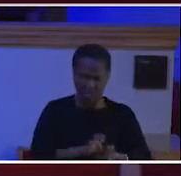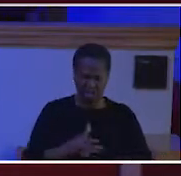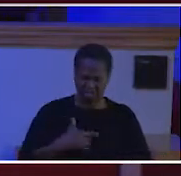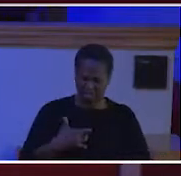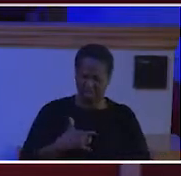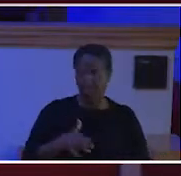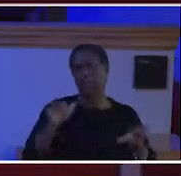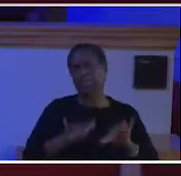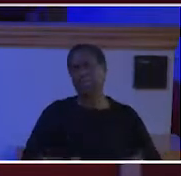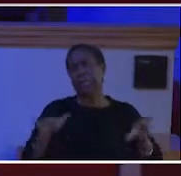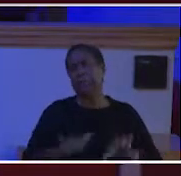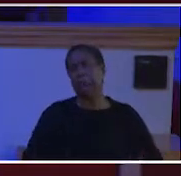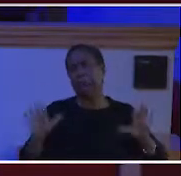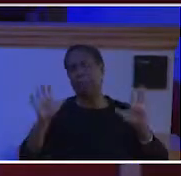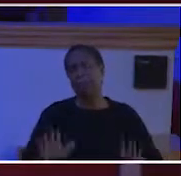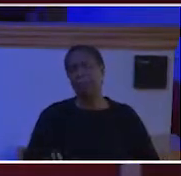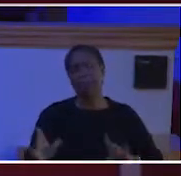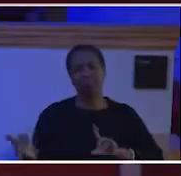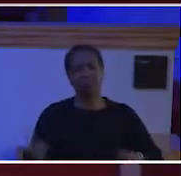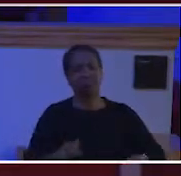last Sunday.